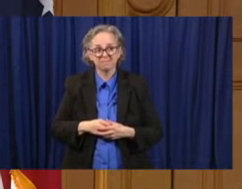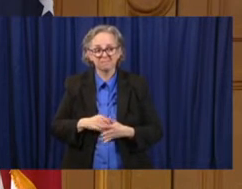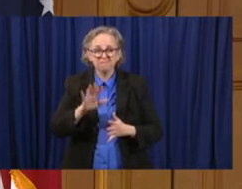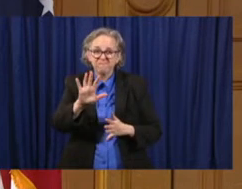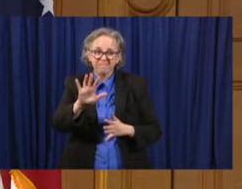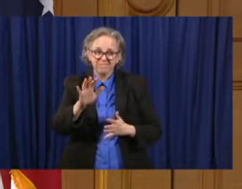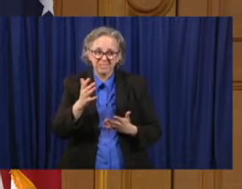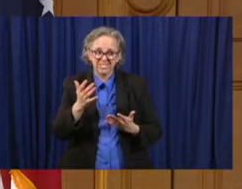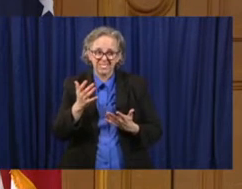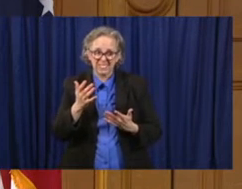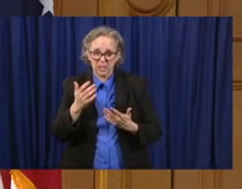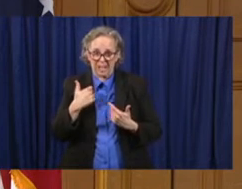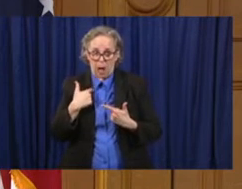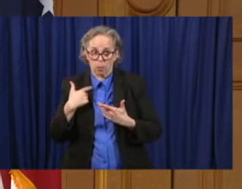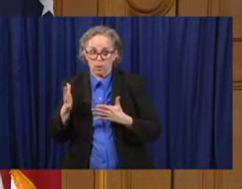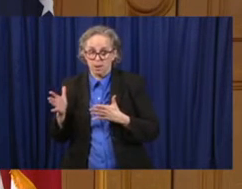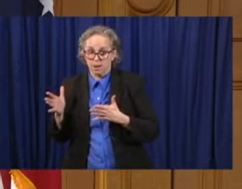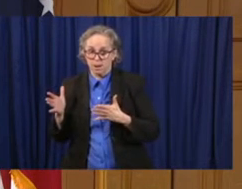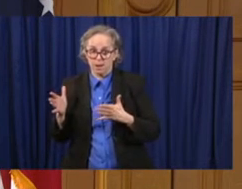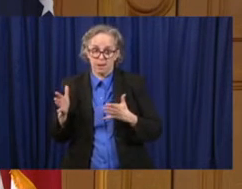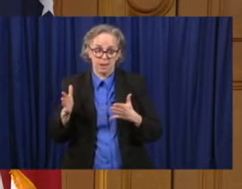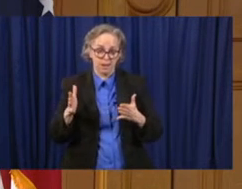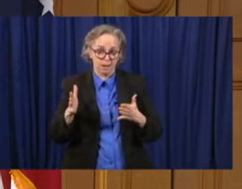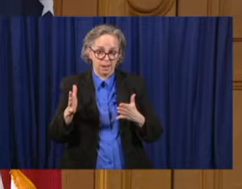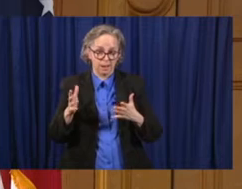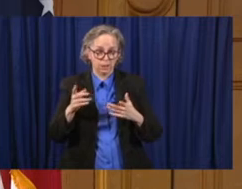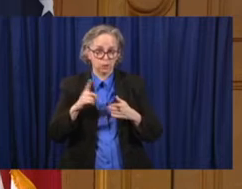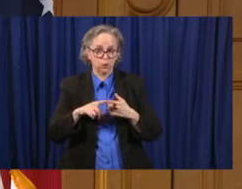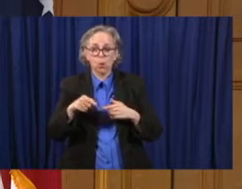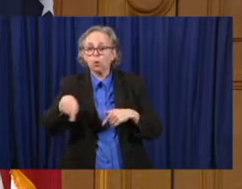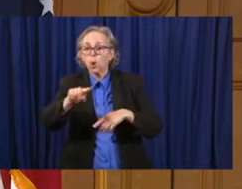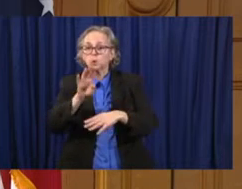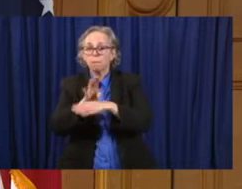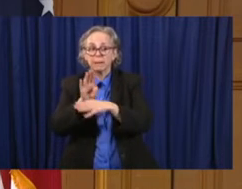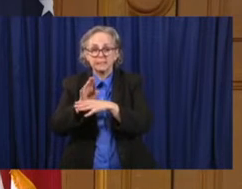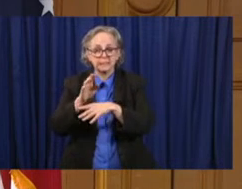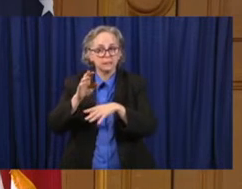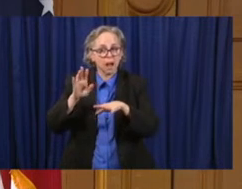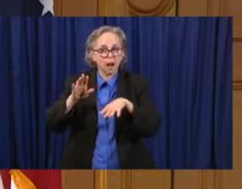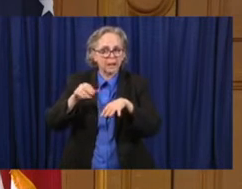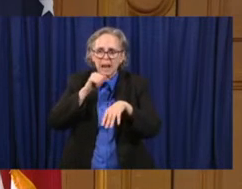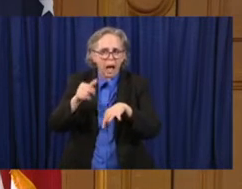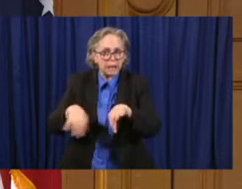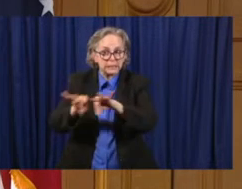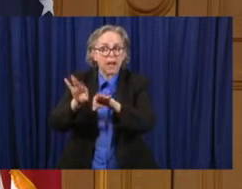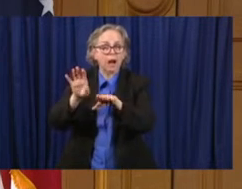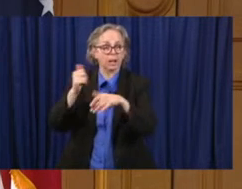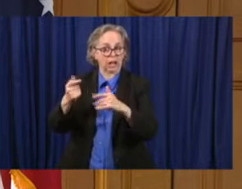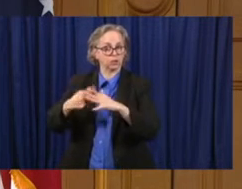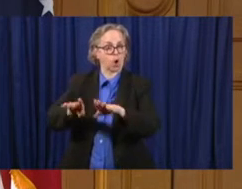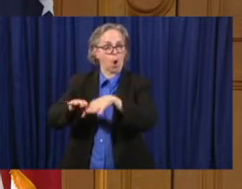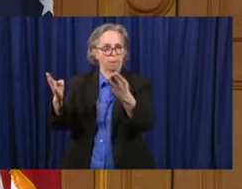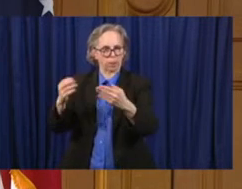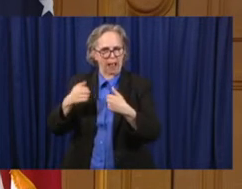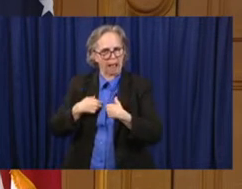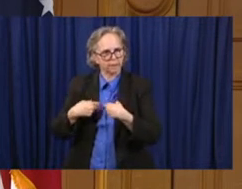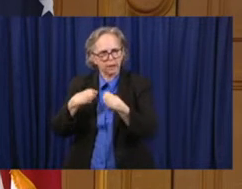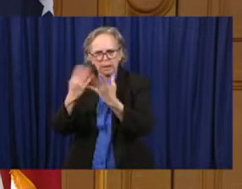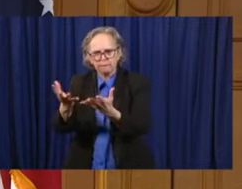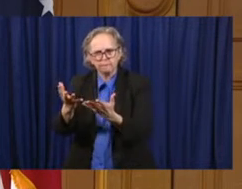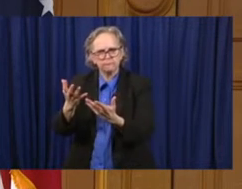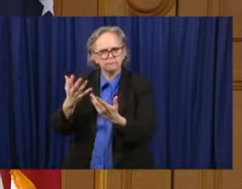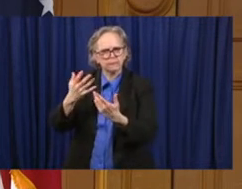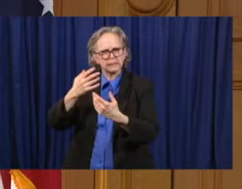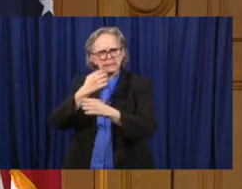to open, their ability to provide a safe working place is not only